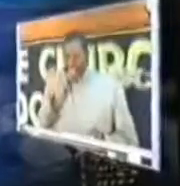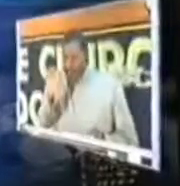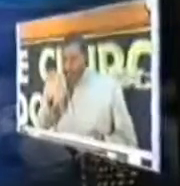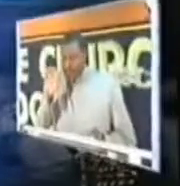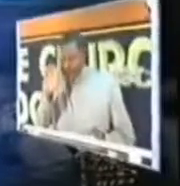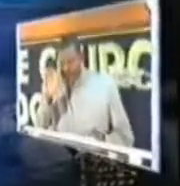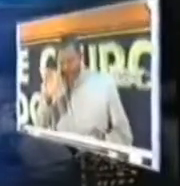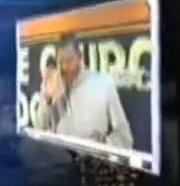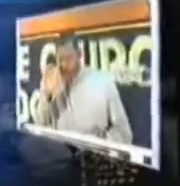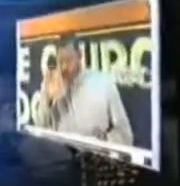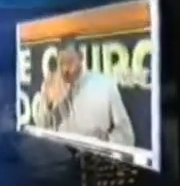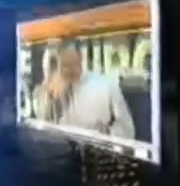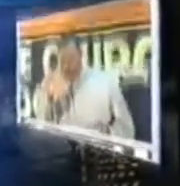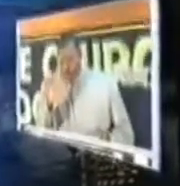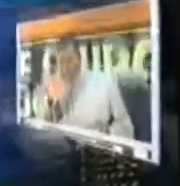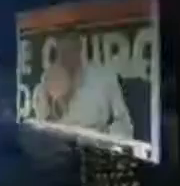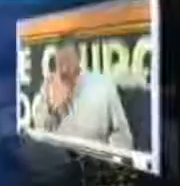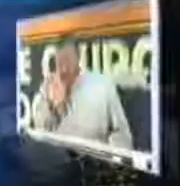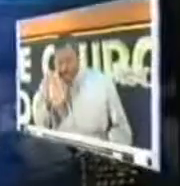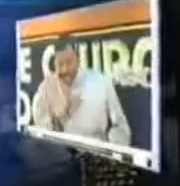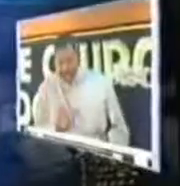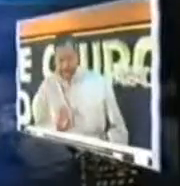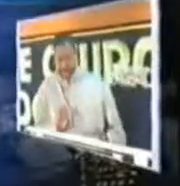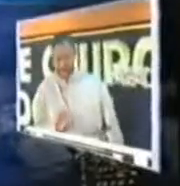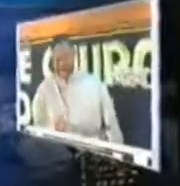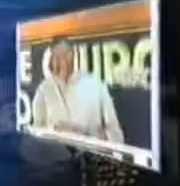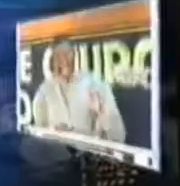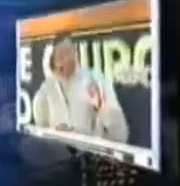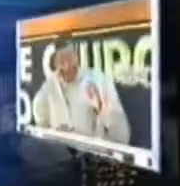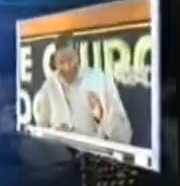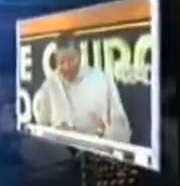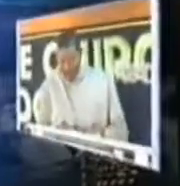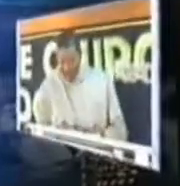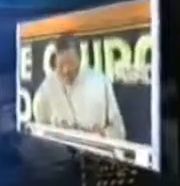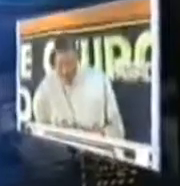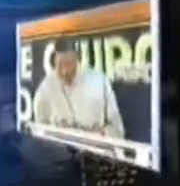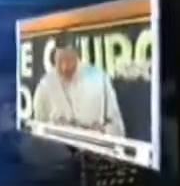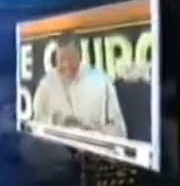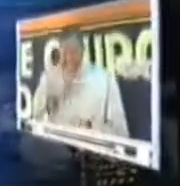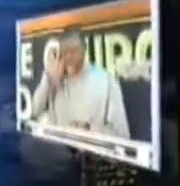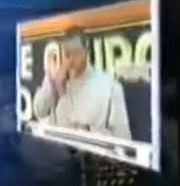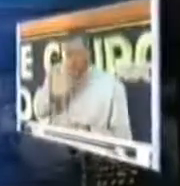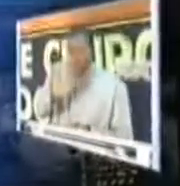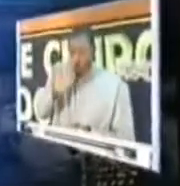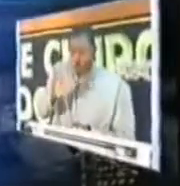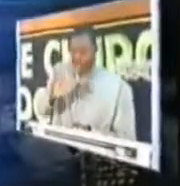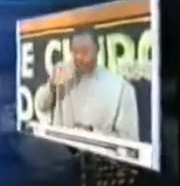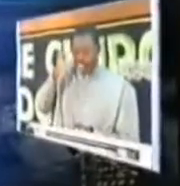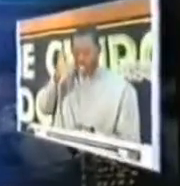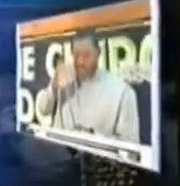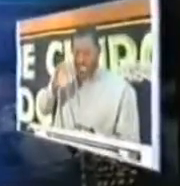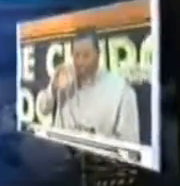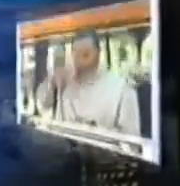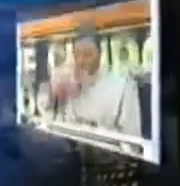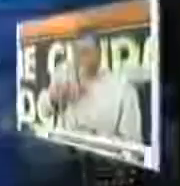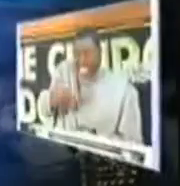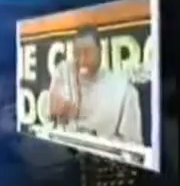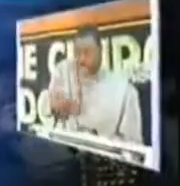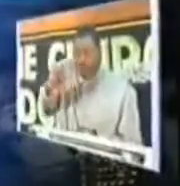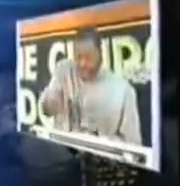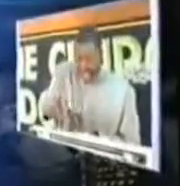guard by the law, kept for the faith which would afterward be revealed. Therefore, verse 24,